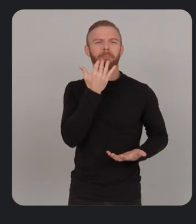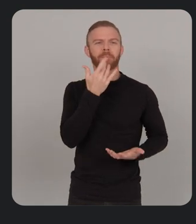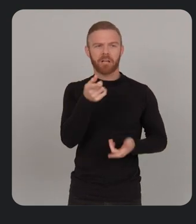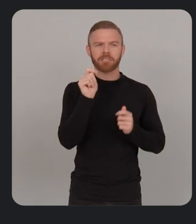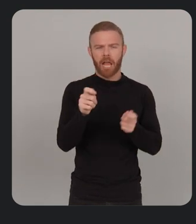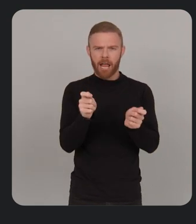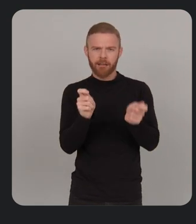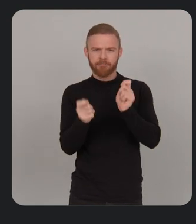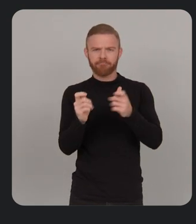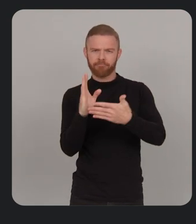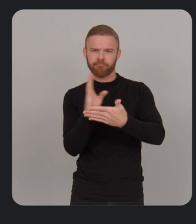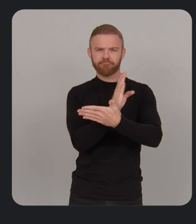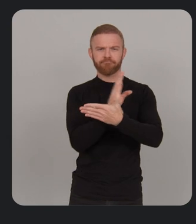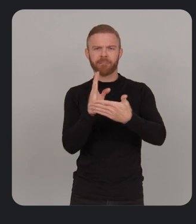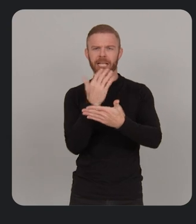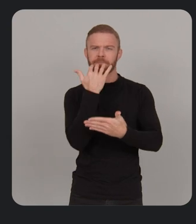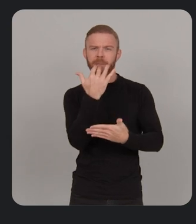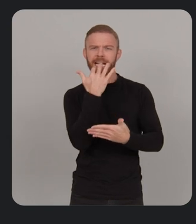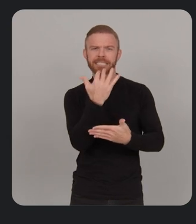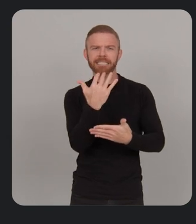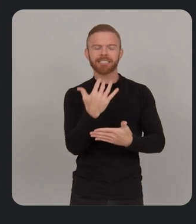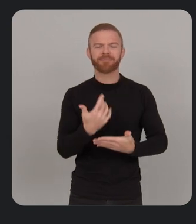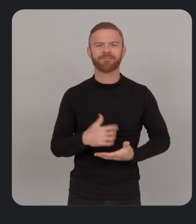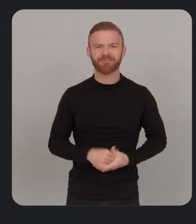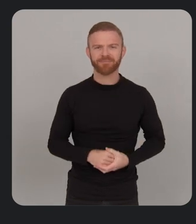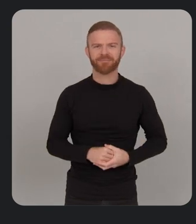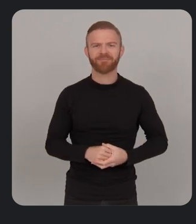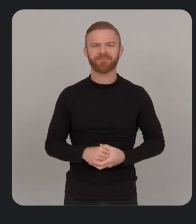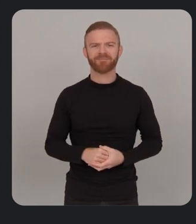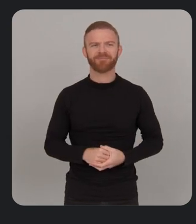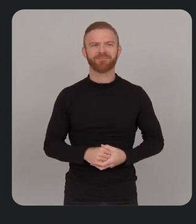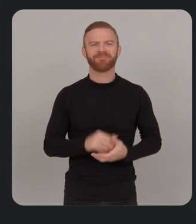you'll also be able to refine your search for spiciness.